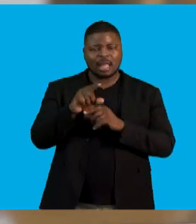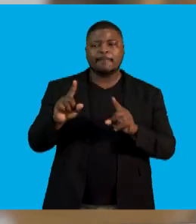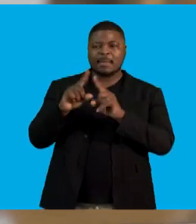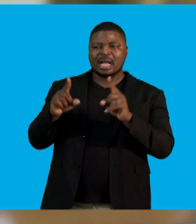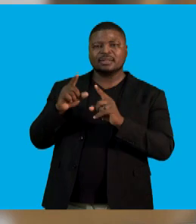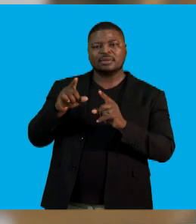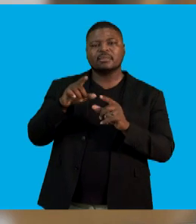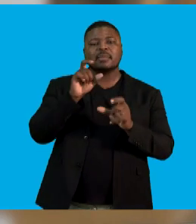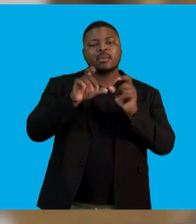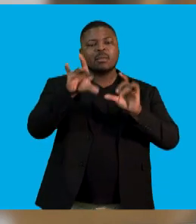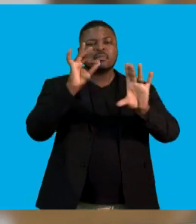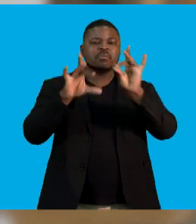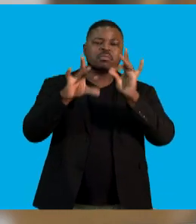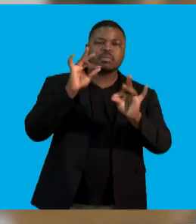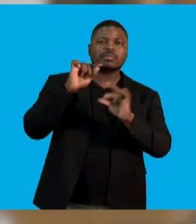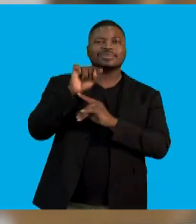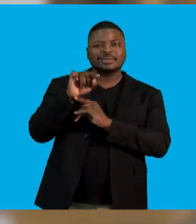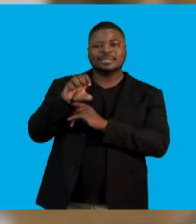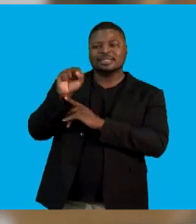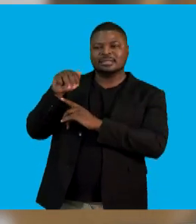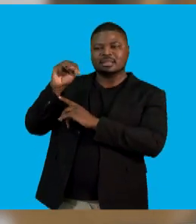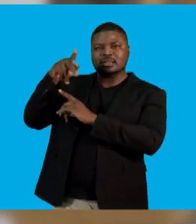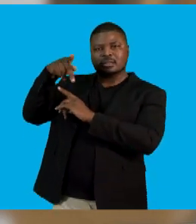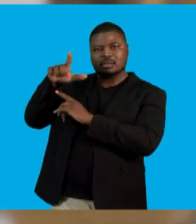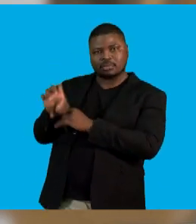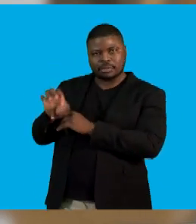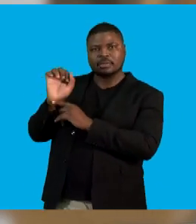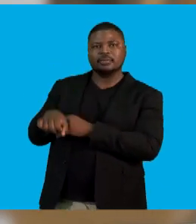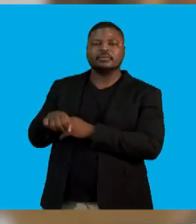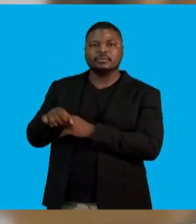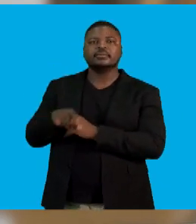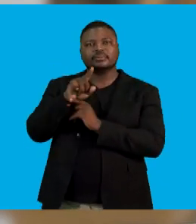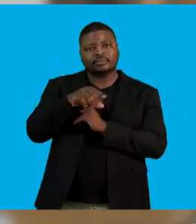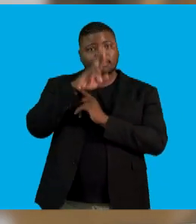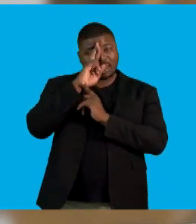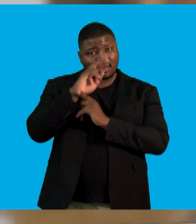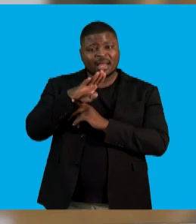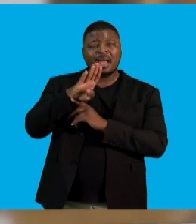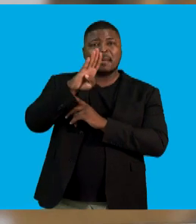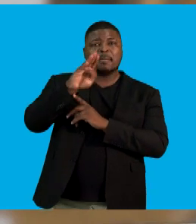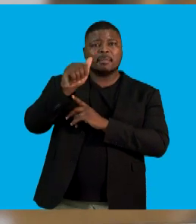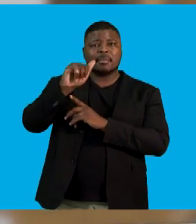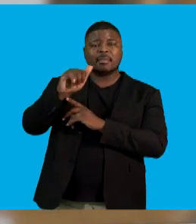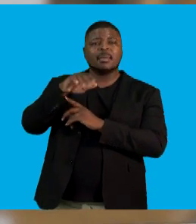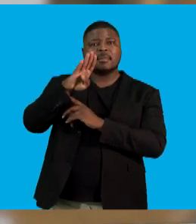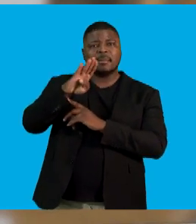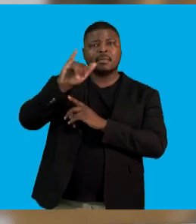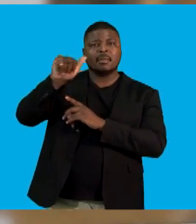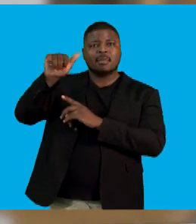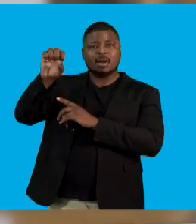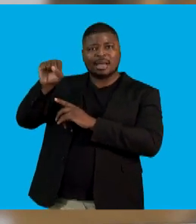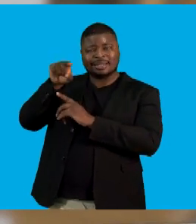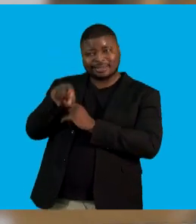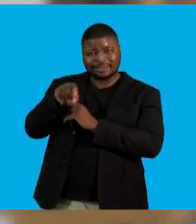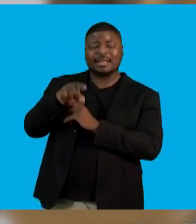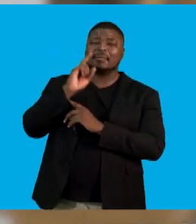that the sample. Now remember, bias again comes into effect, and we have to select these people carefully to avoid